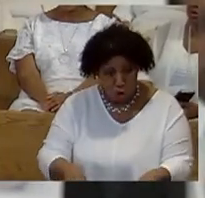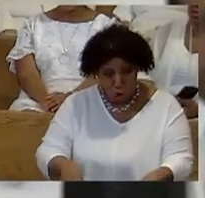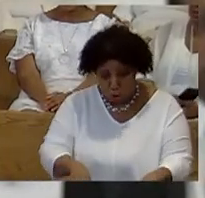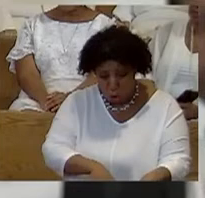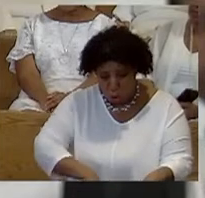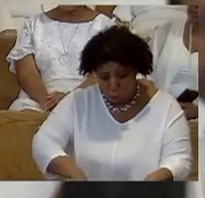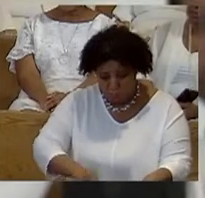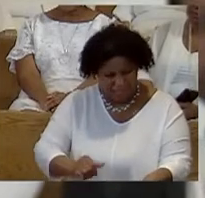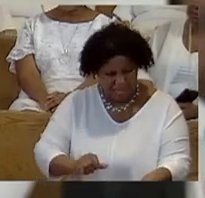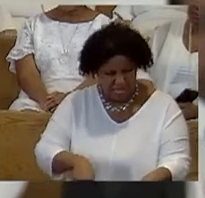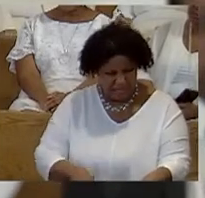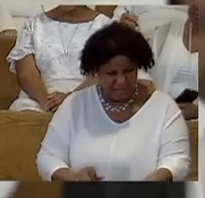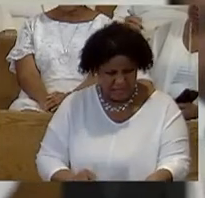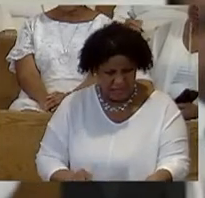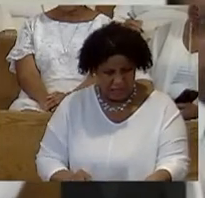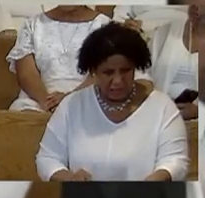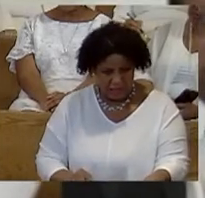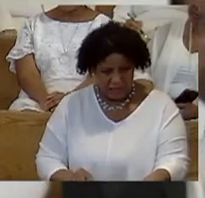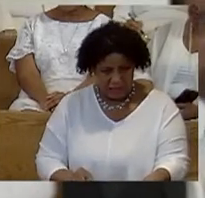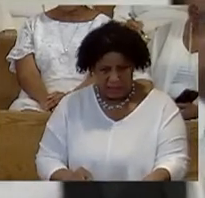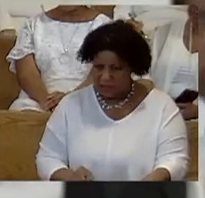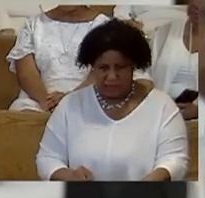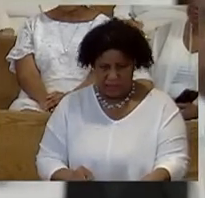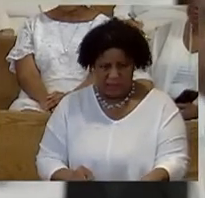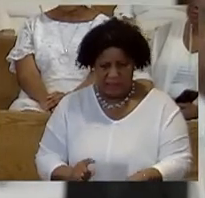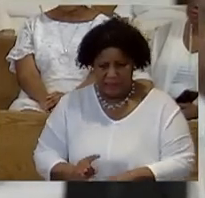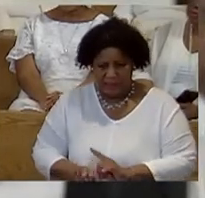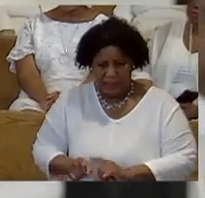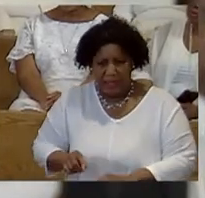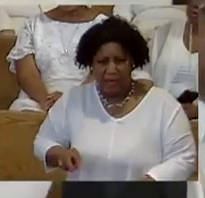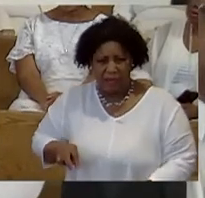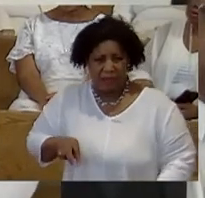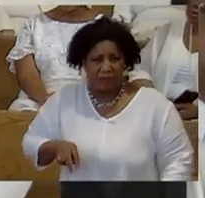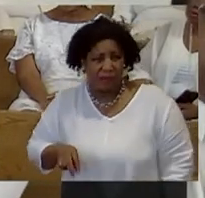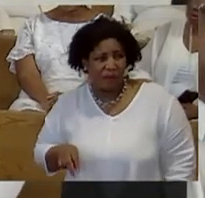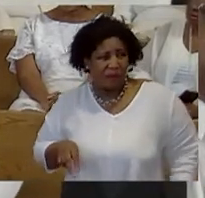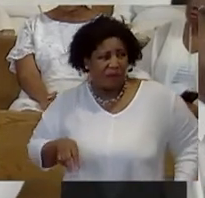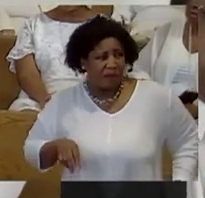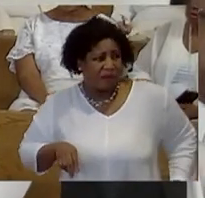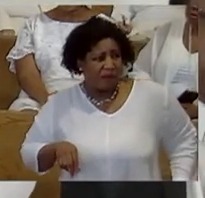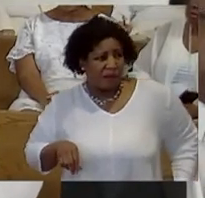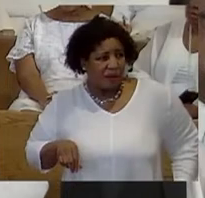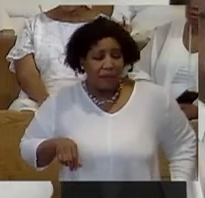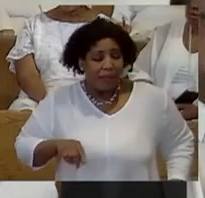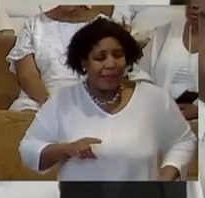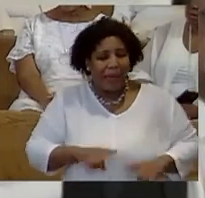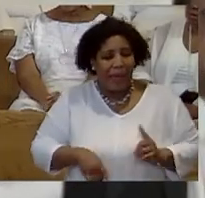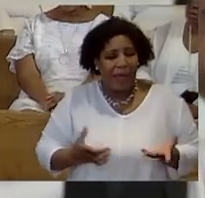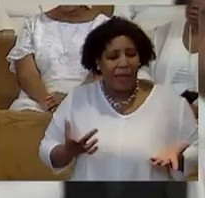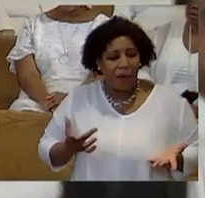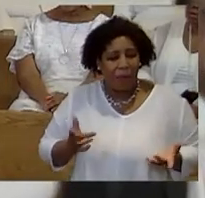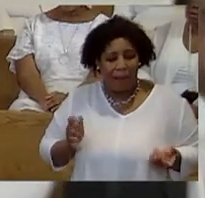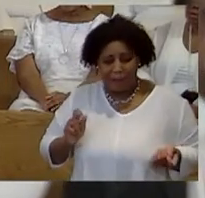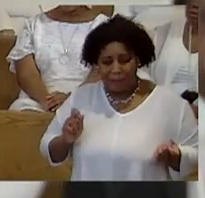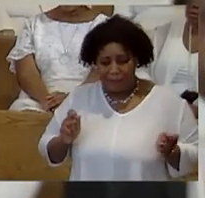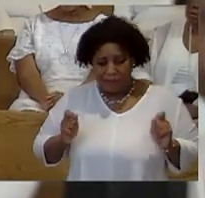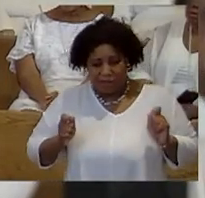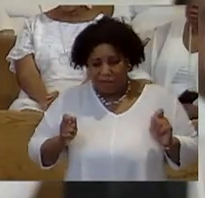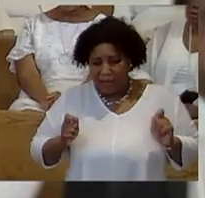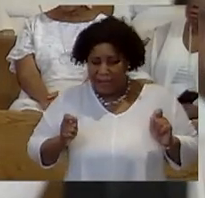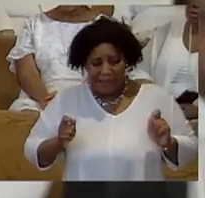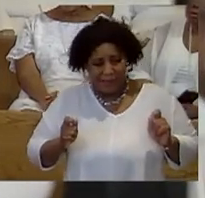a place where he's simply not able to get around like he used to because he's chained amidst other